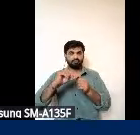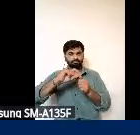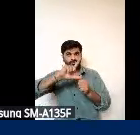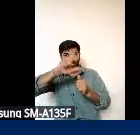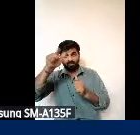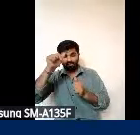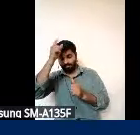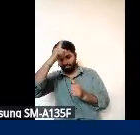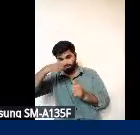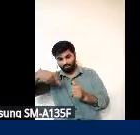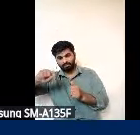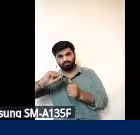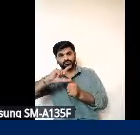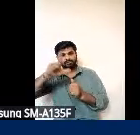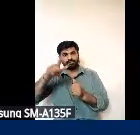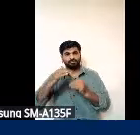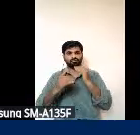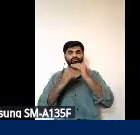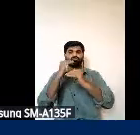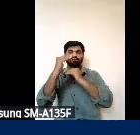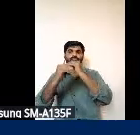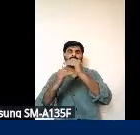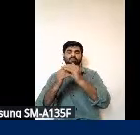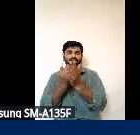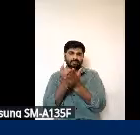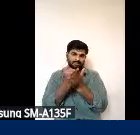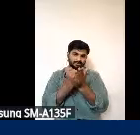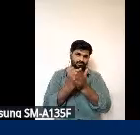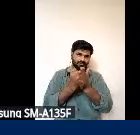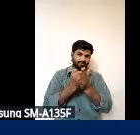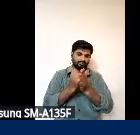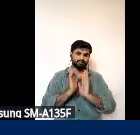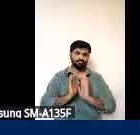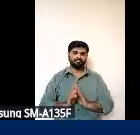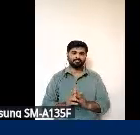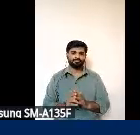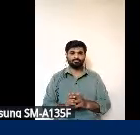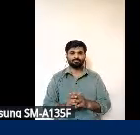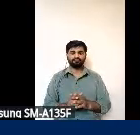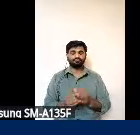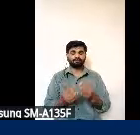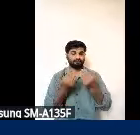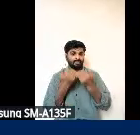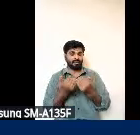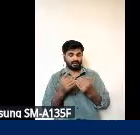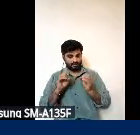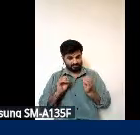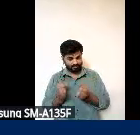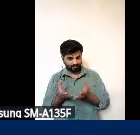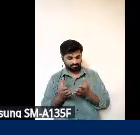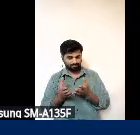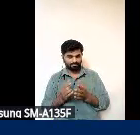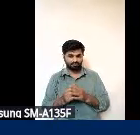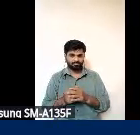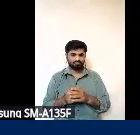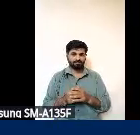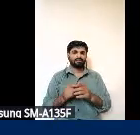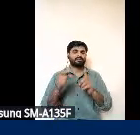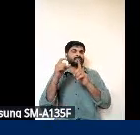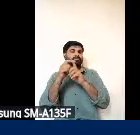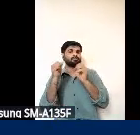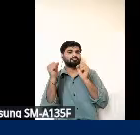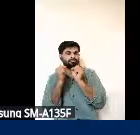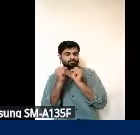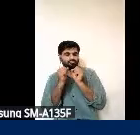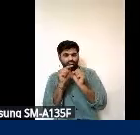are covered under this exercise, which is going to start unofficially from December onwards this year and